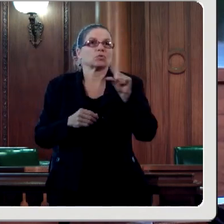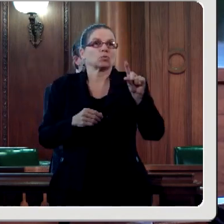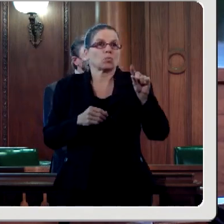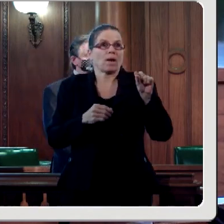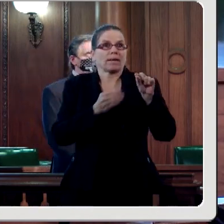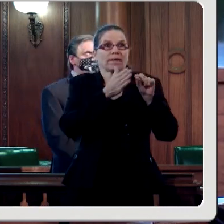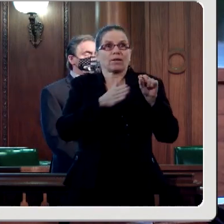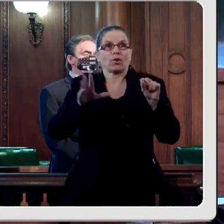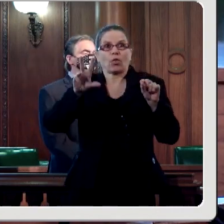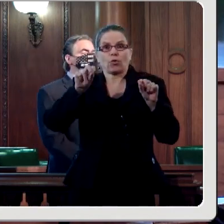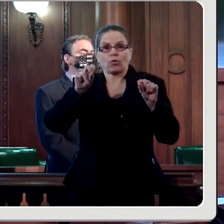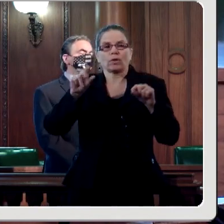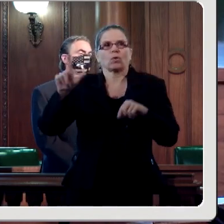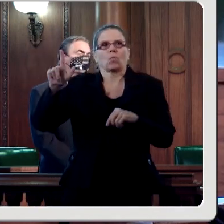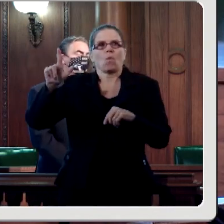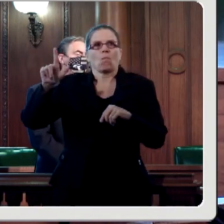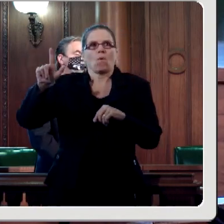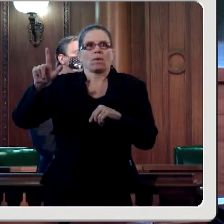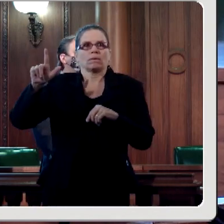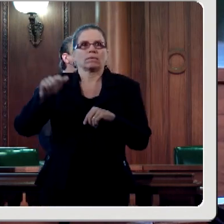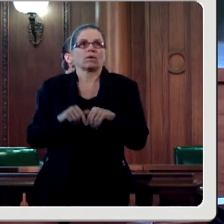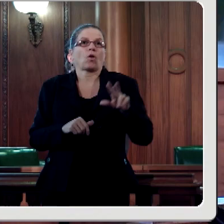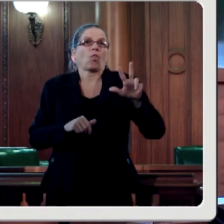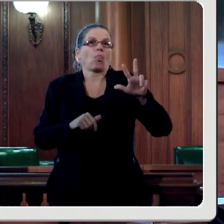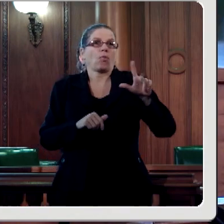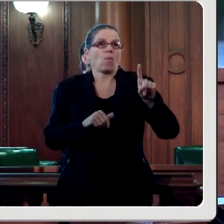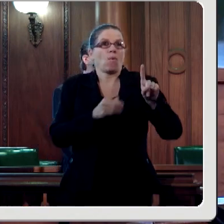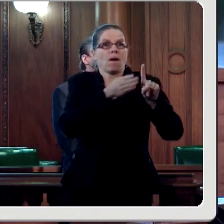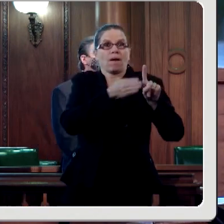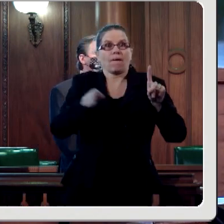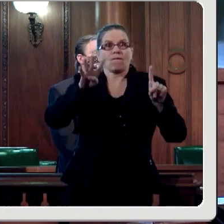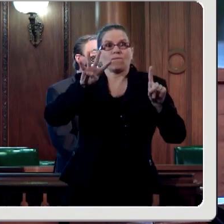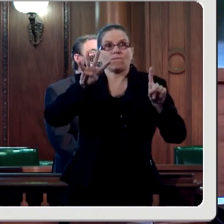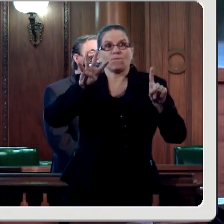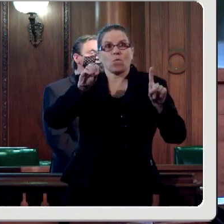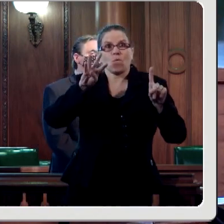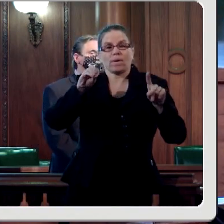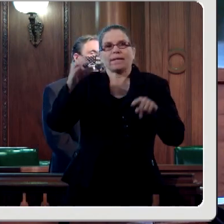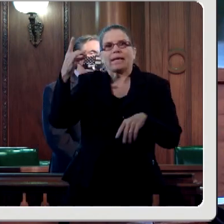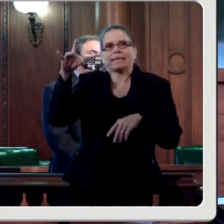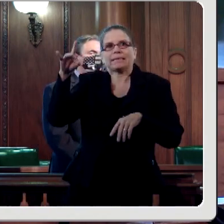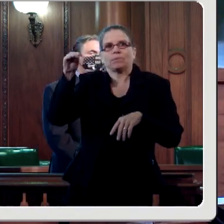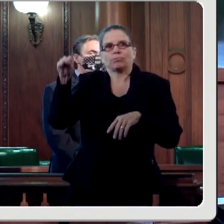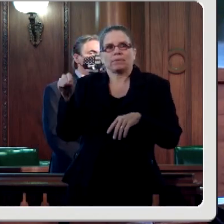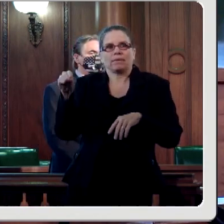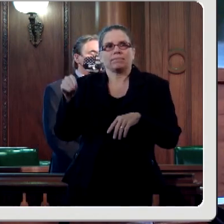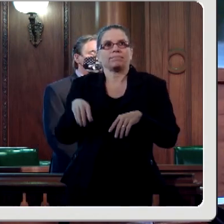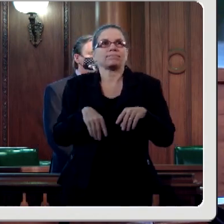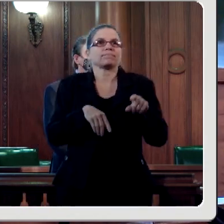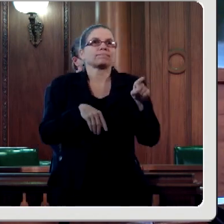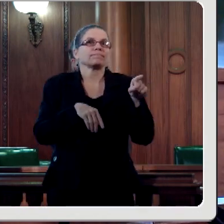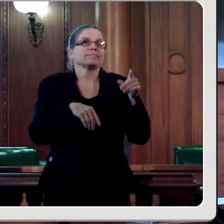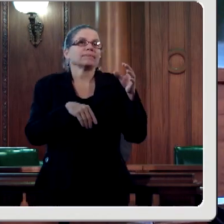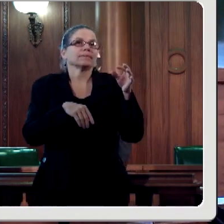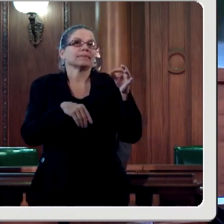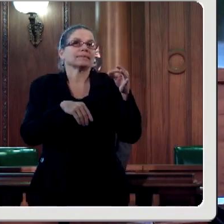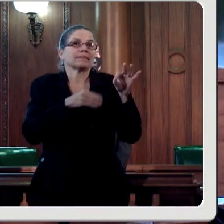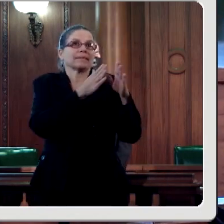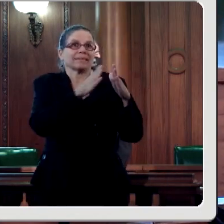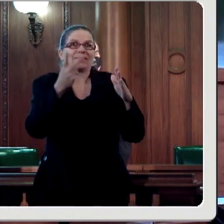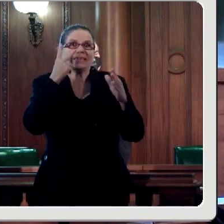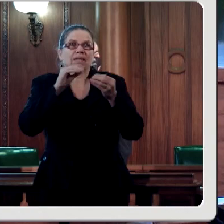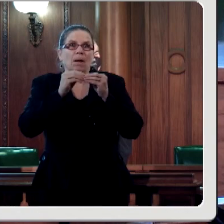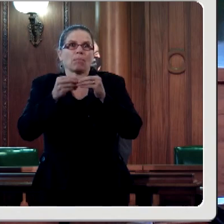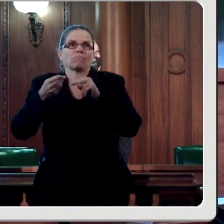31 to 40, 14, and then 41 to 50, 18, 51 to 68, 61 to